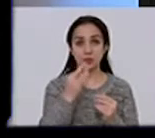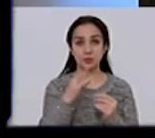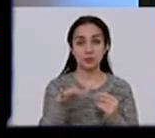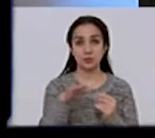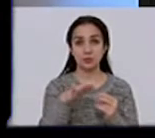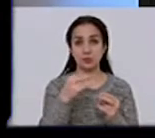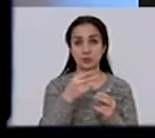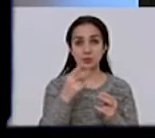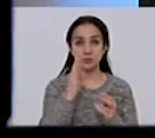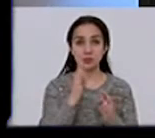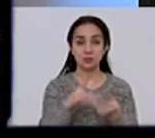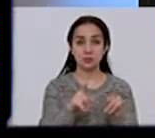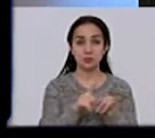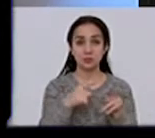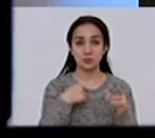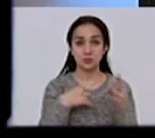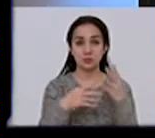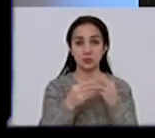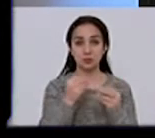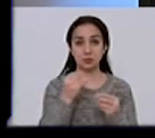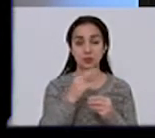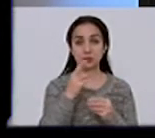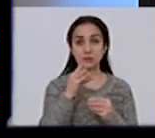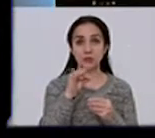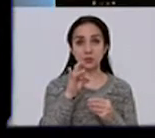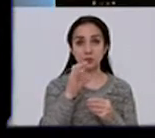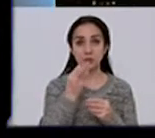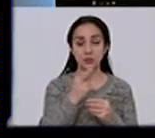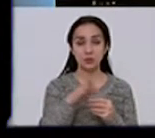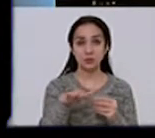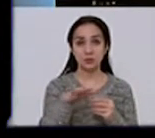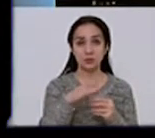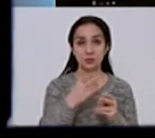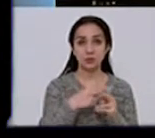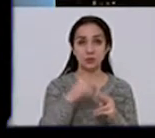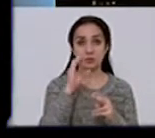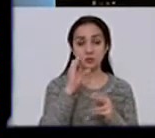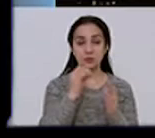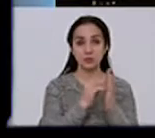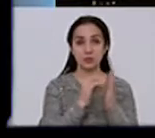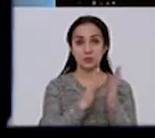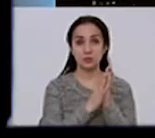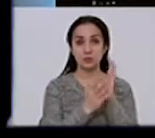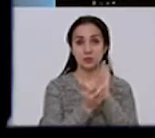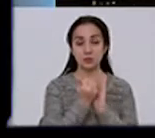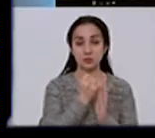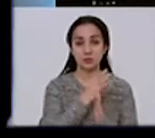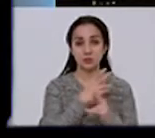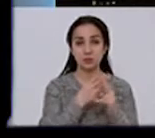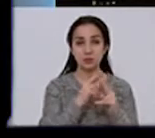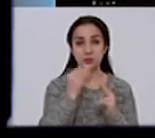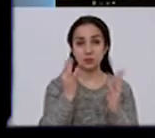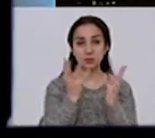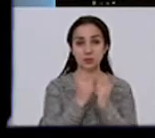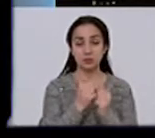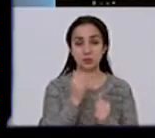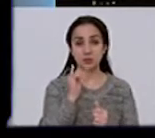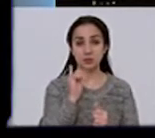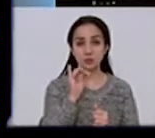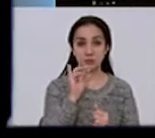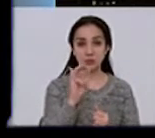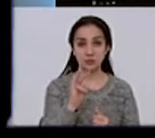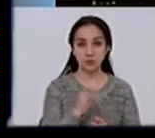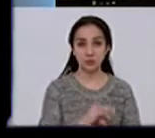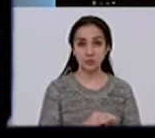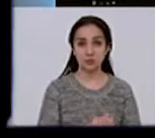teng bo'ladi. Biz siz bilan egri chiziqli trapetsiyaning yuzini s bilan belgilab olgan edik. Va uni hisoblash uchun